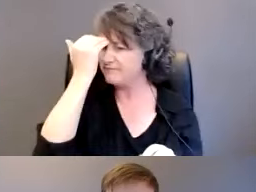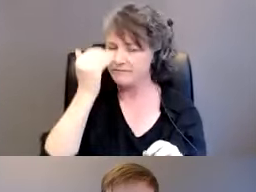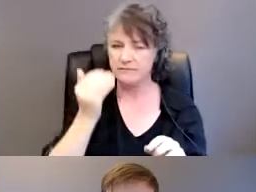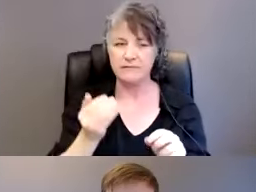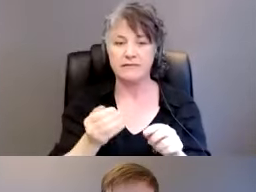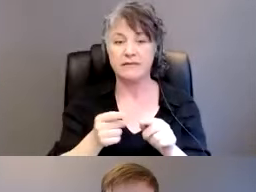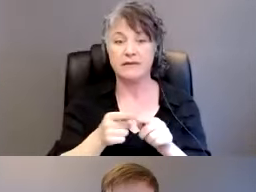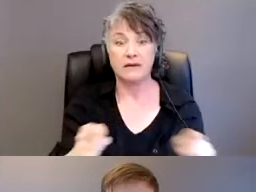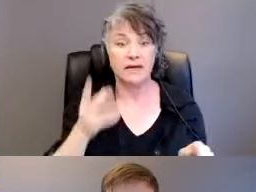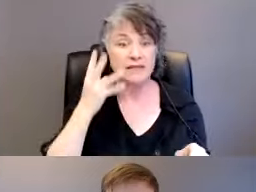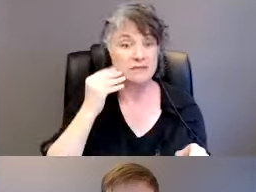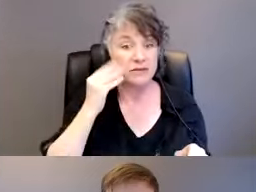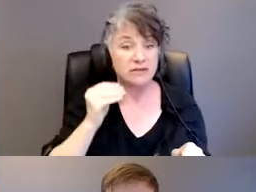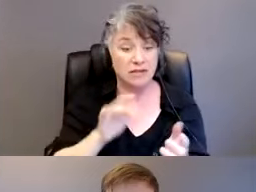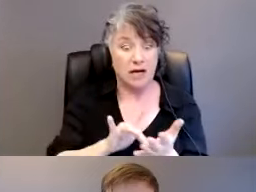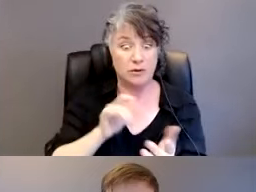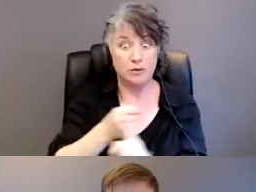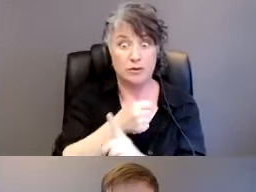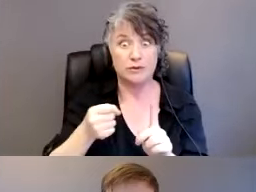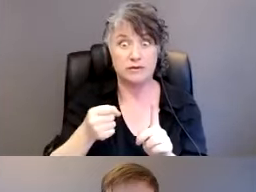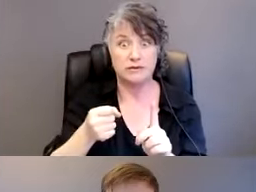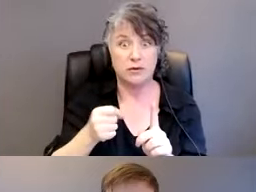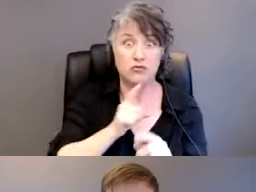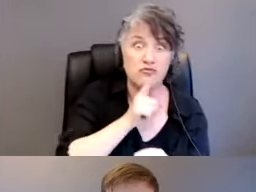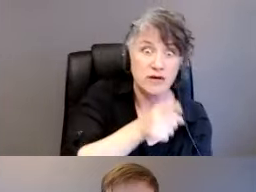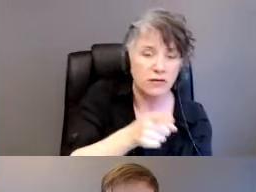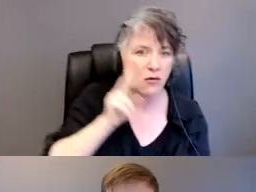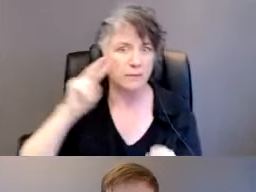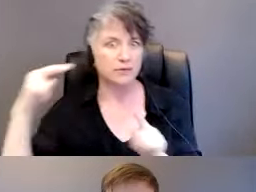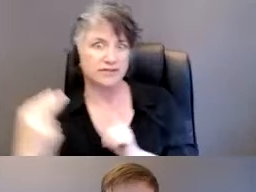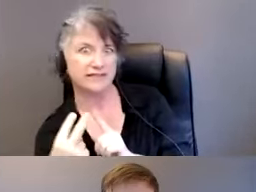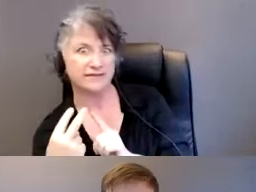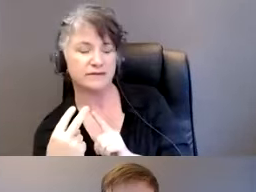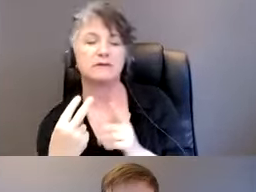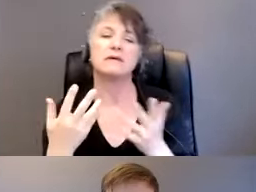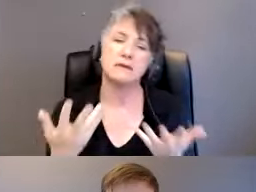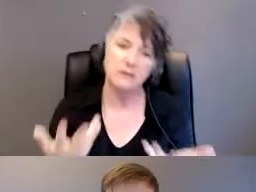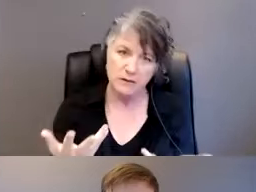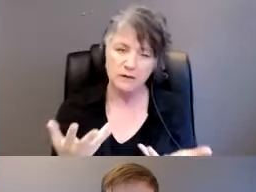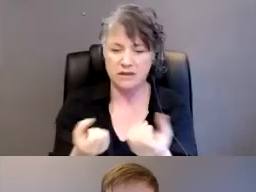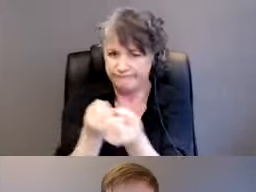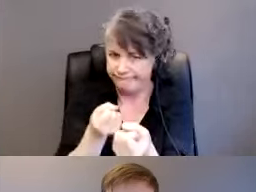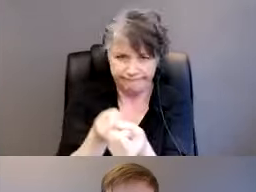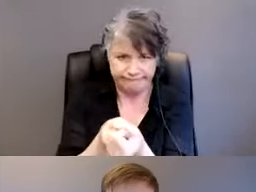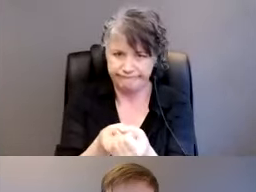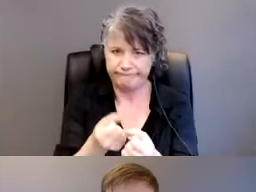of abuse needs all of the appropriate supports and treatments, including around mental health effects.